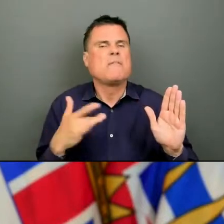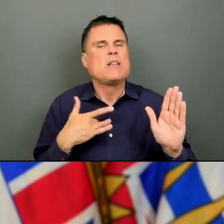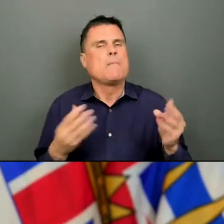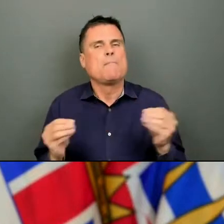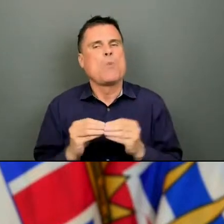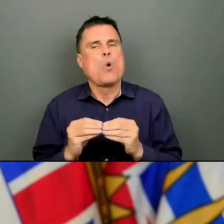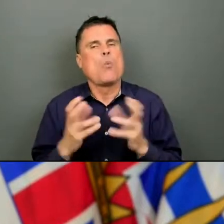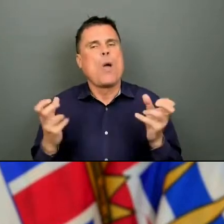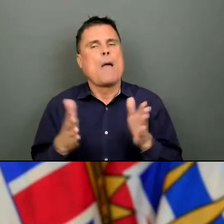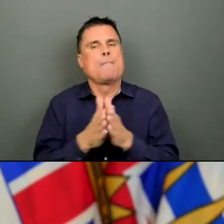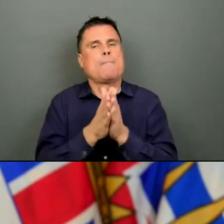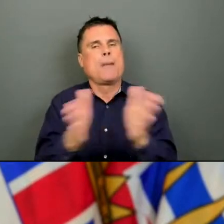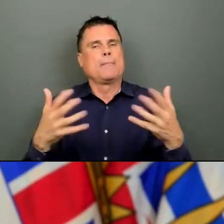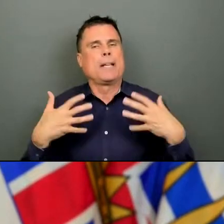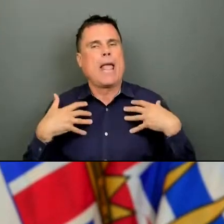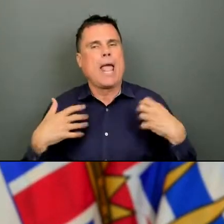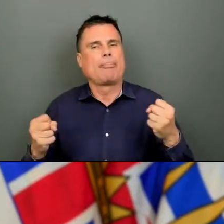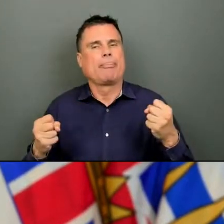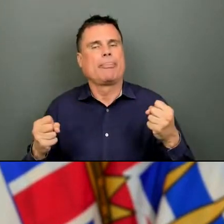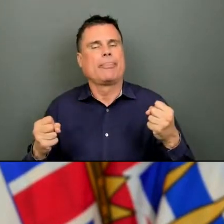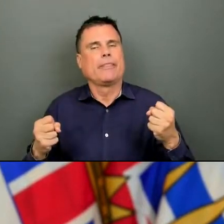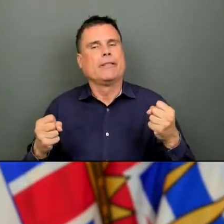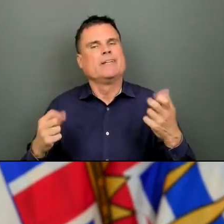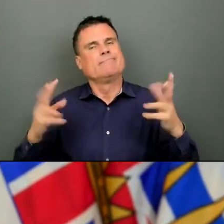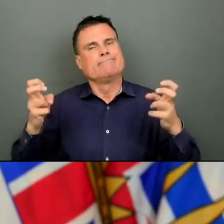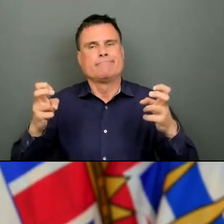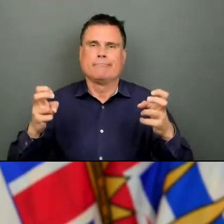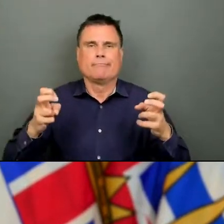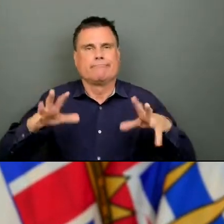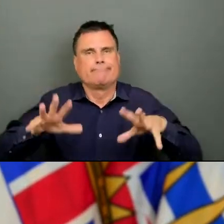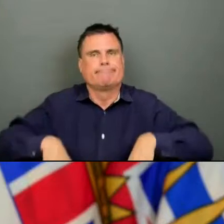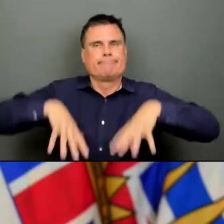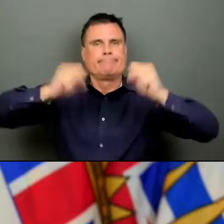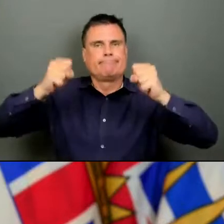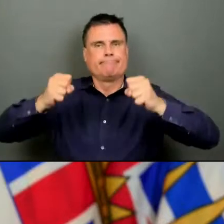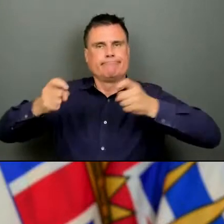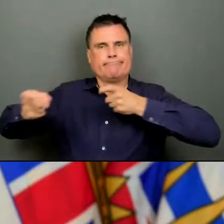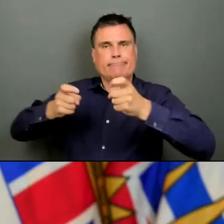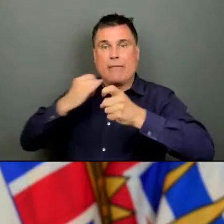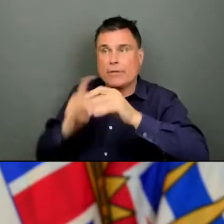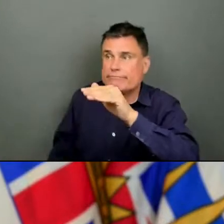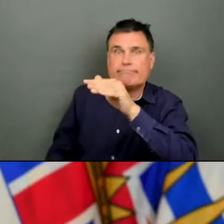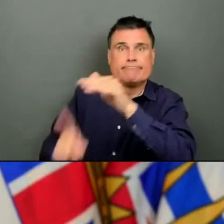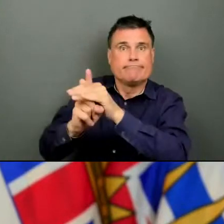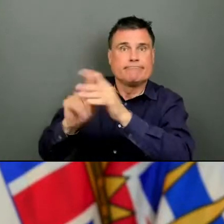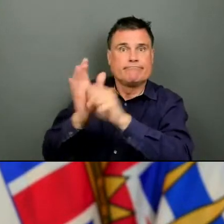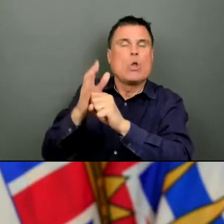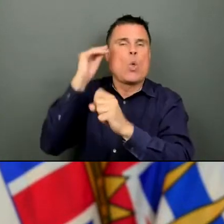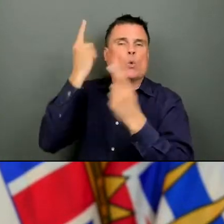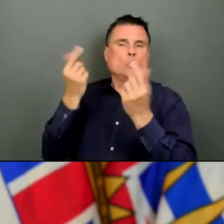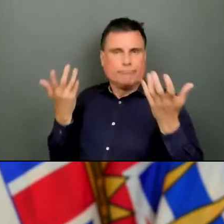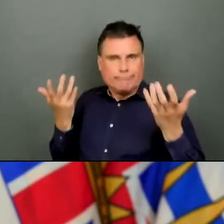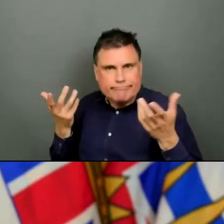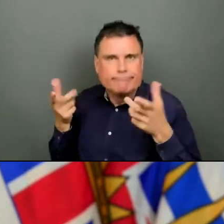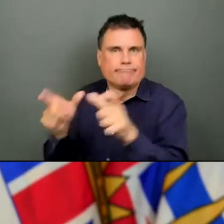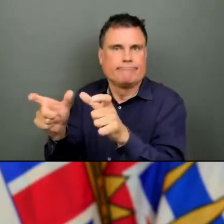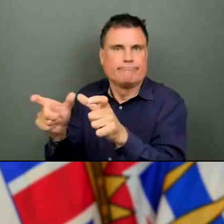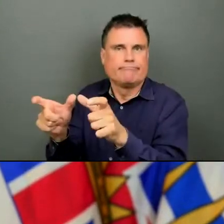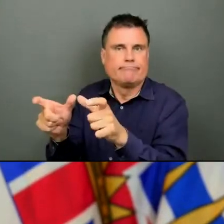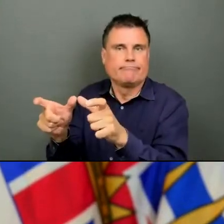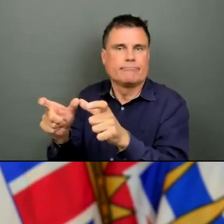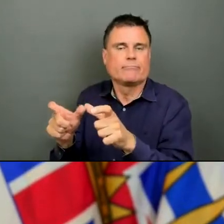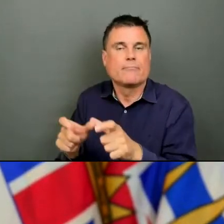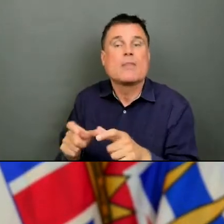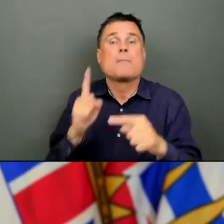in a local area to manage clusters and outbreaks as they arise. And we will need to think about what are the things that we need